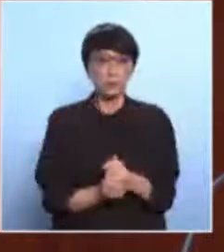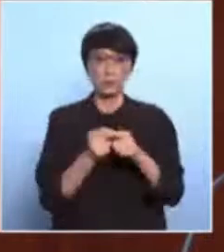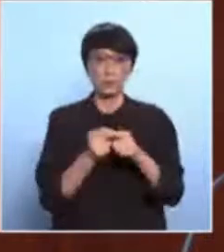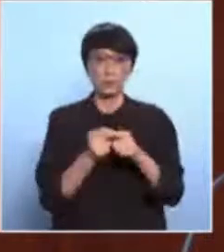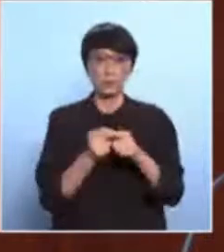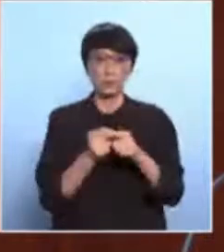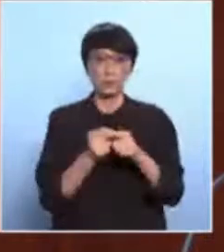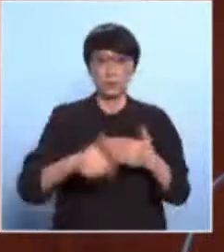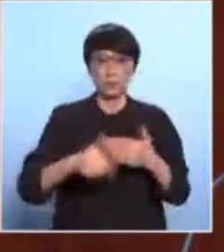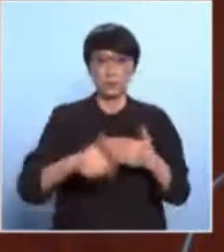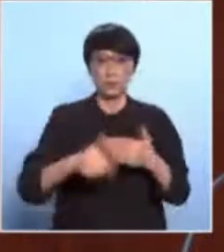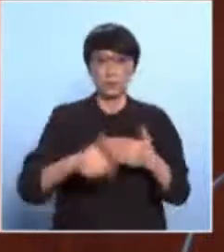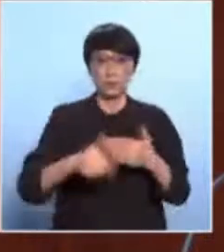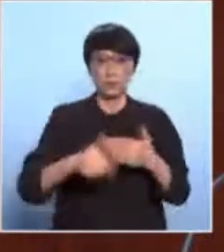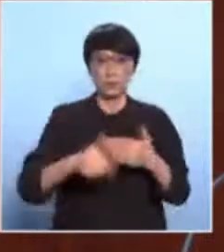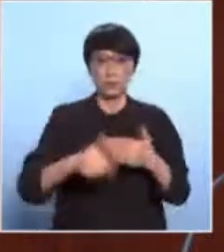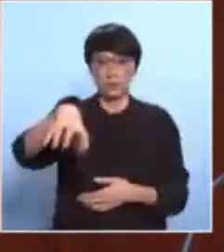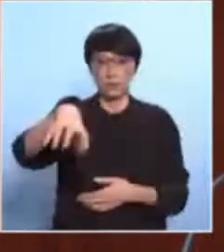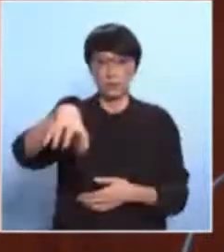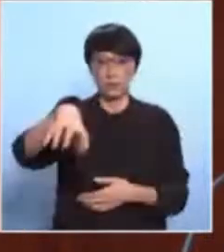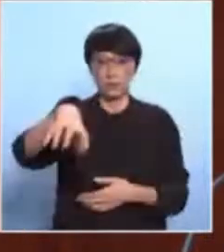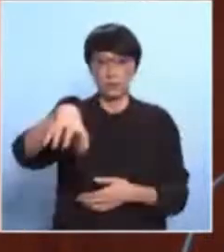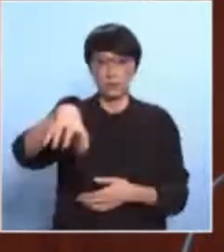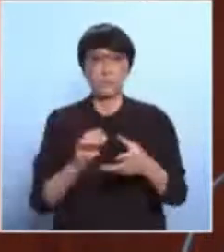by the public and private sectors.